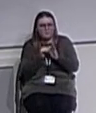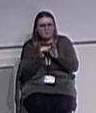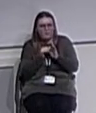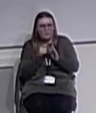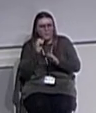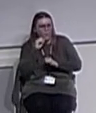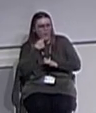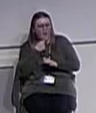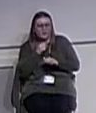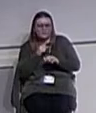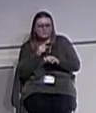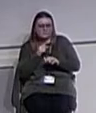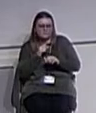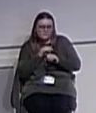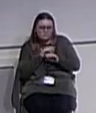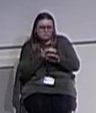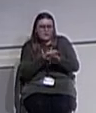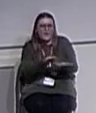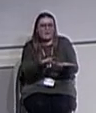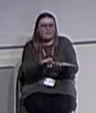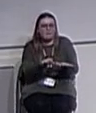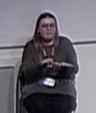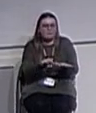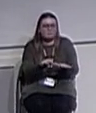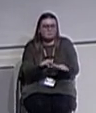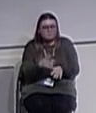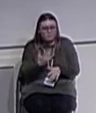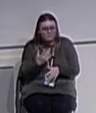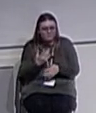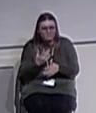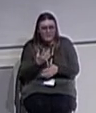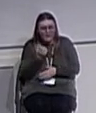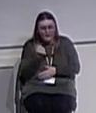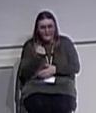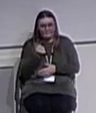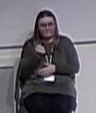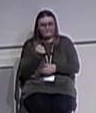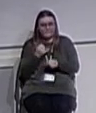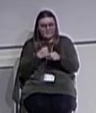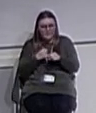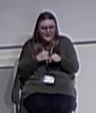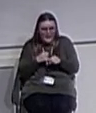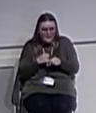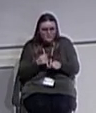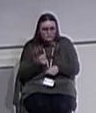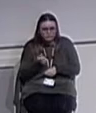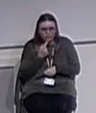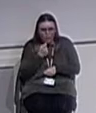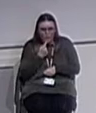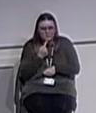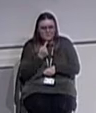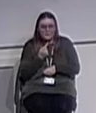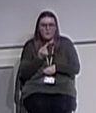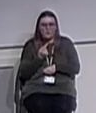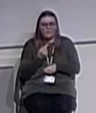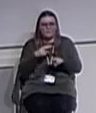We have drugs for them, but a lot of these drugs are very old-fashioned, they have lots of side effects, and the fungi is starting to